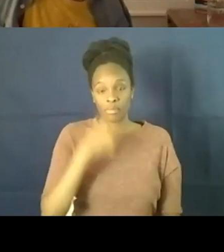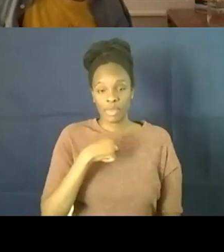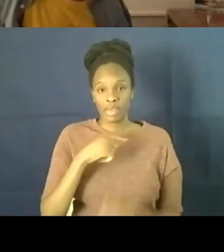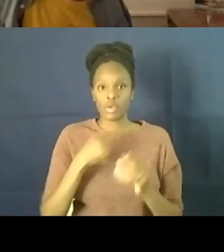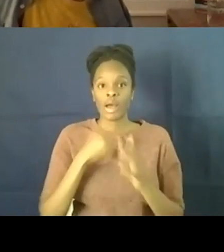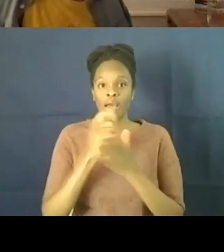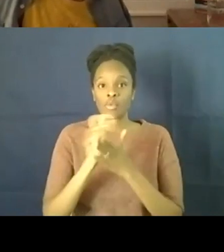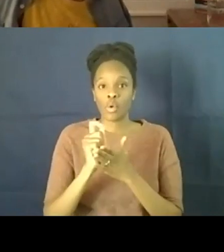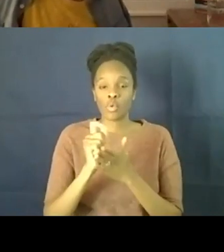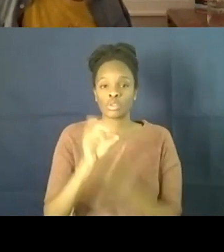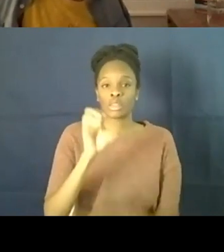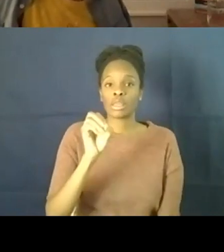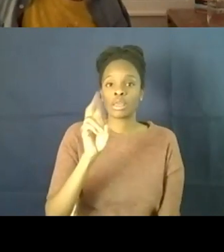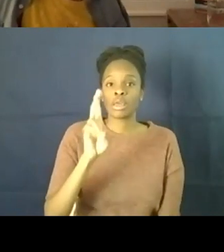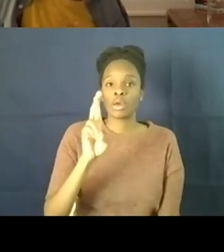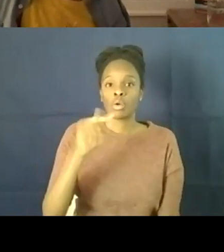orgy episode in